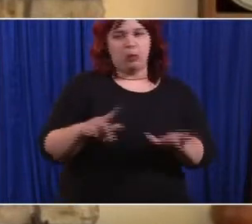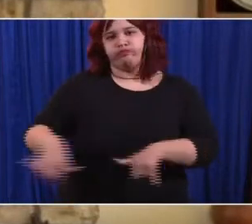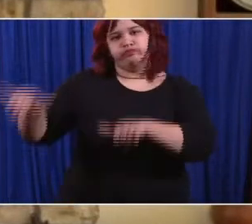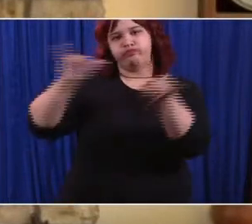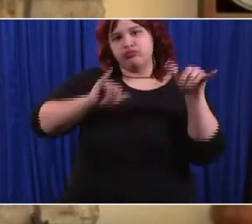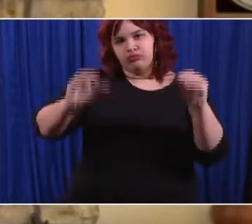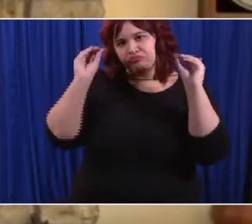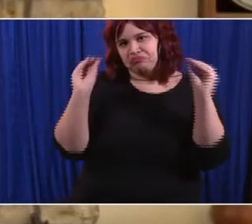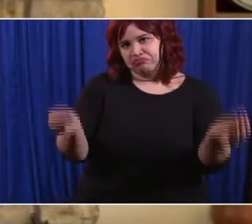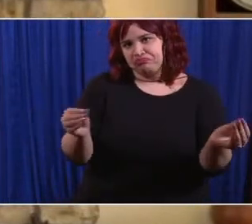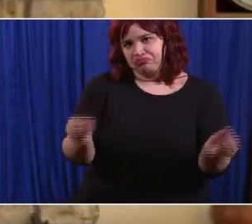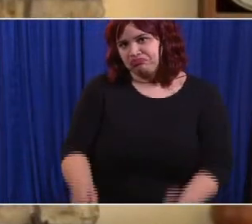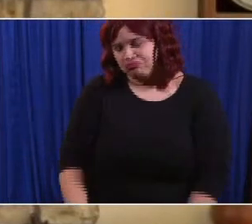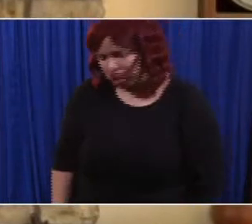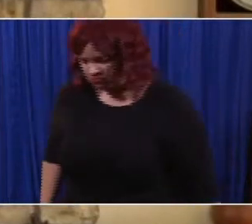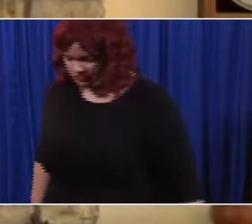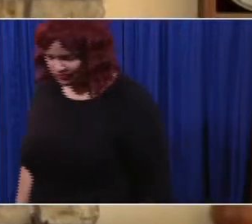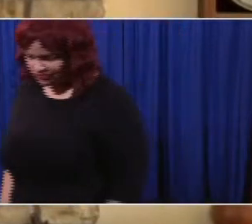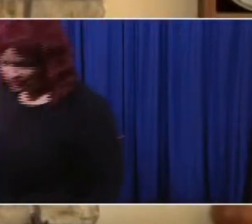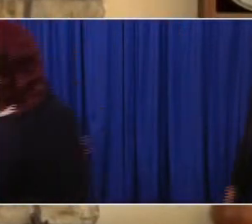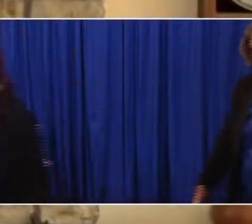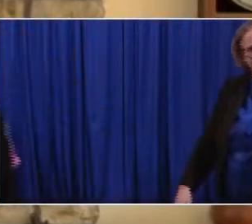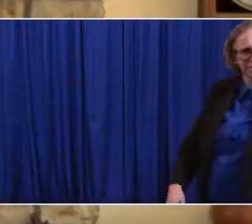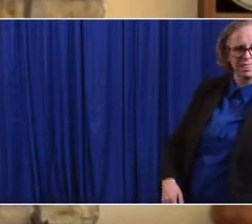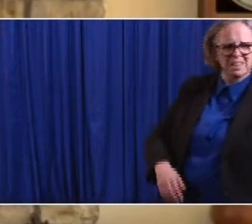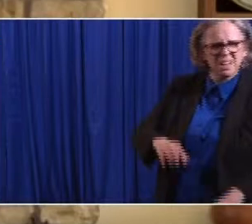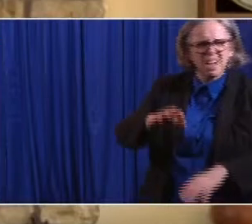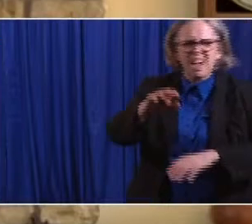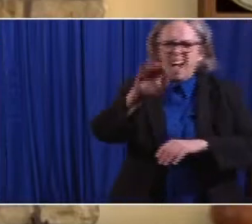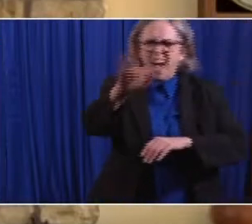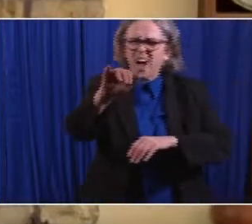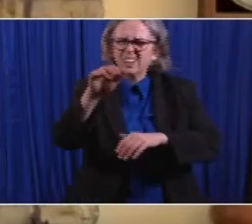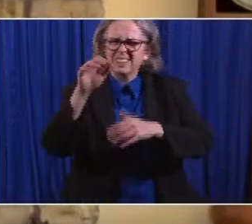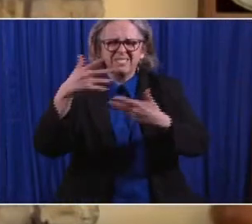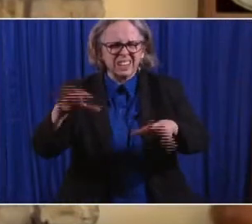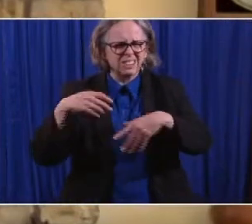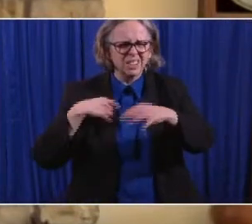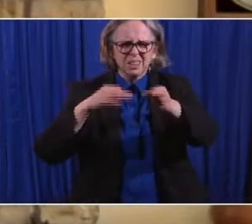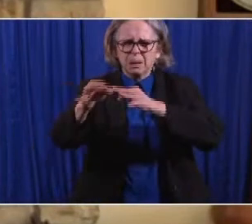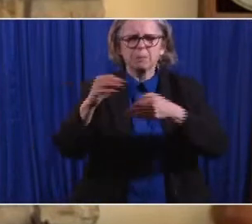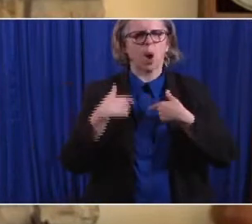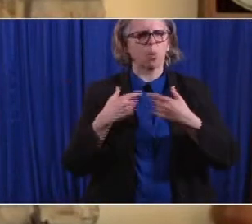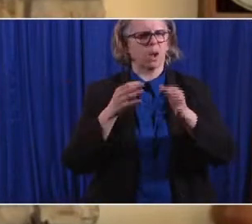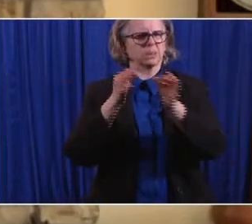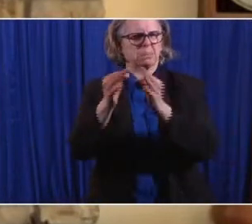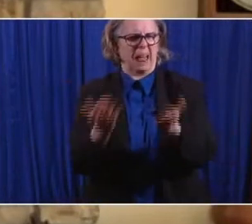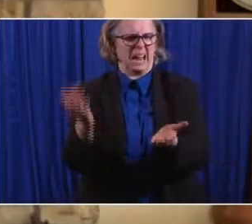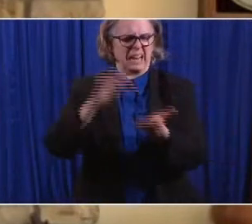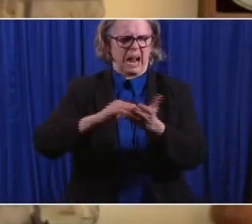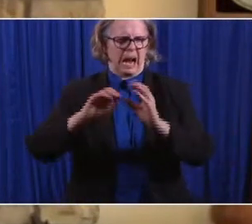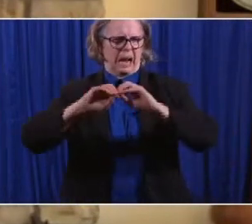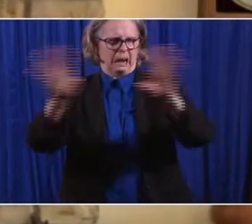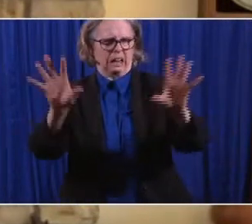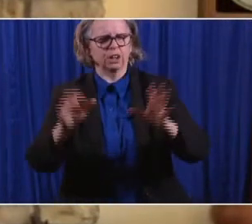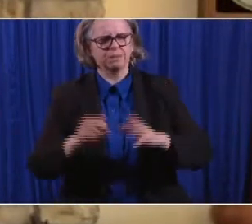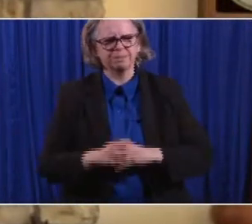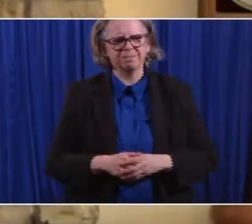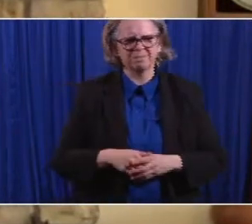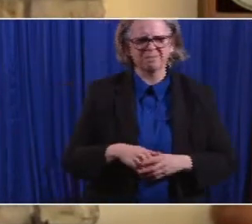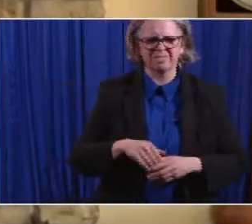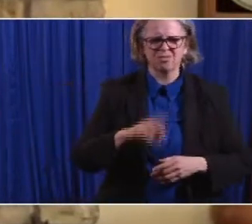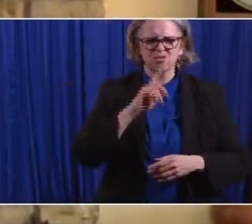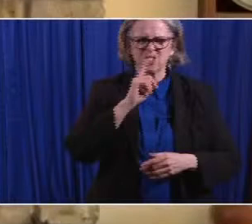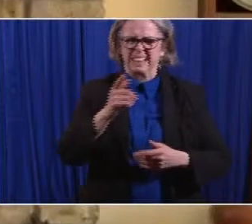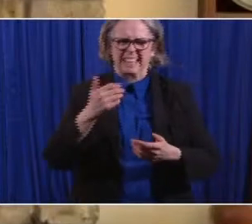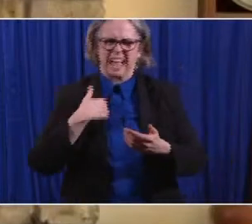additional 500 providers out there. So, when you have 1,205 providers. I'm sure